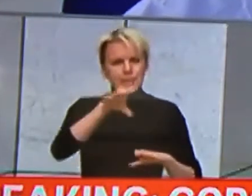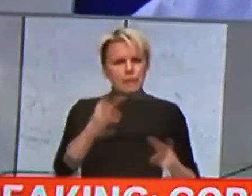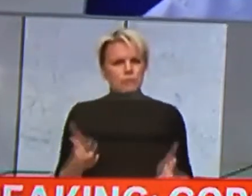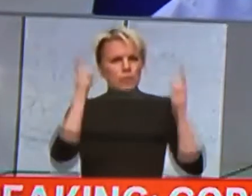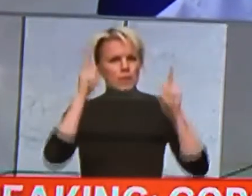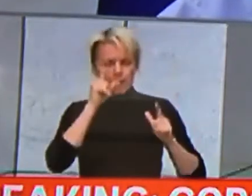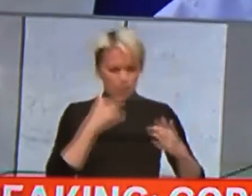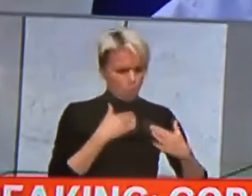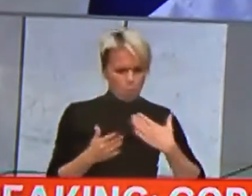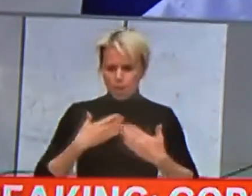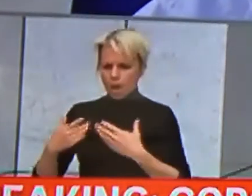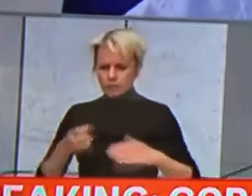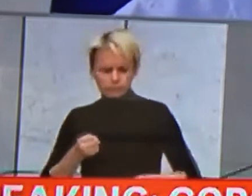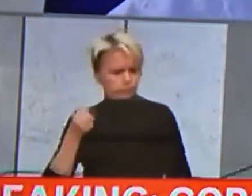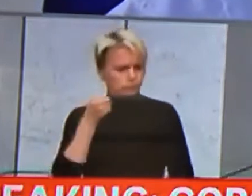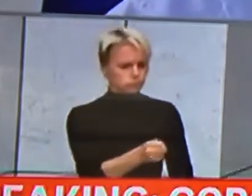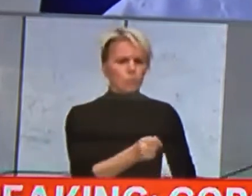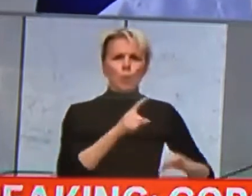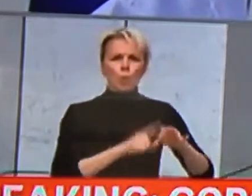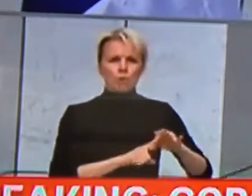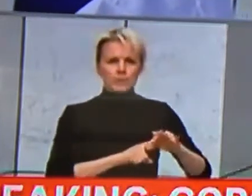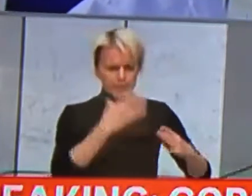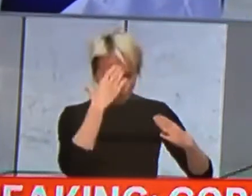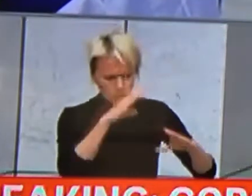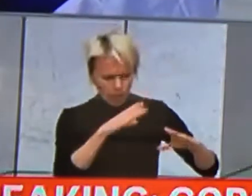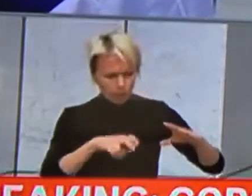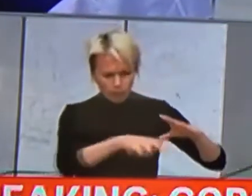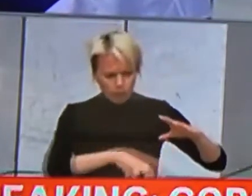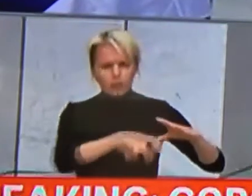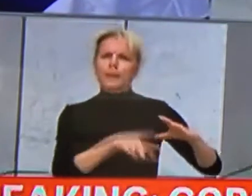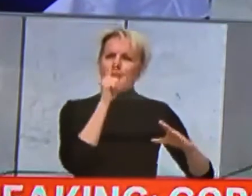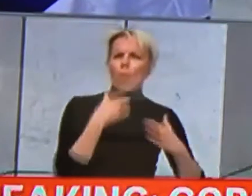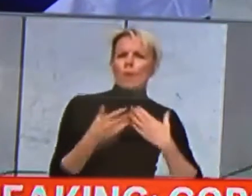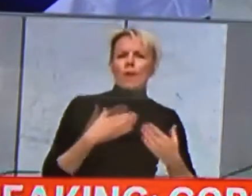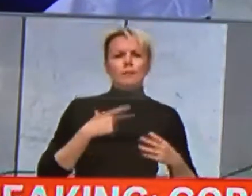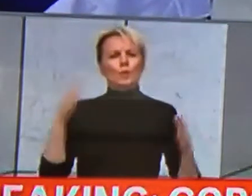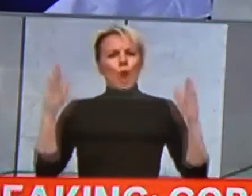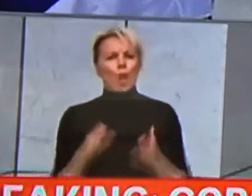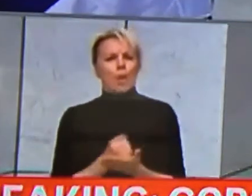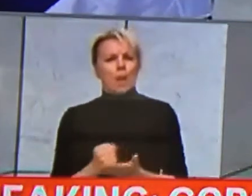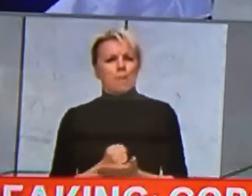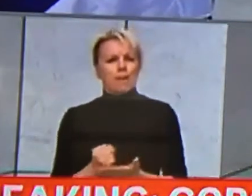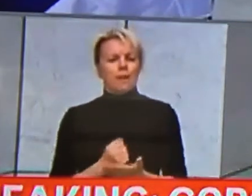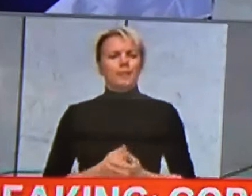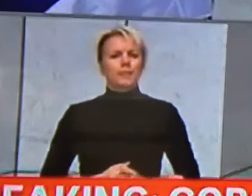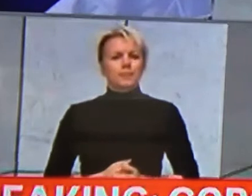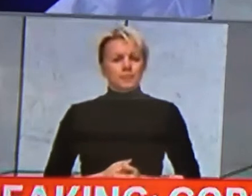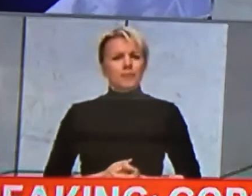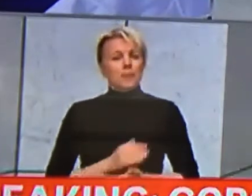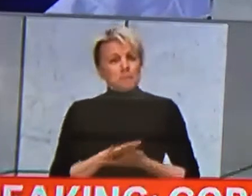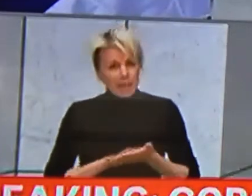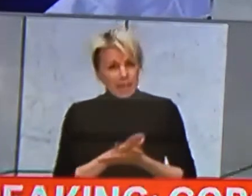of arrangements. And that coincides with the risk that is increasingly presented by arrivals at